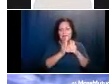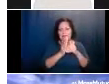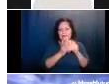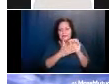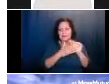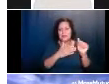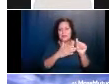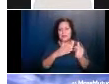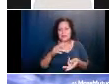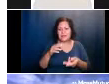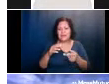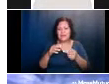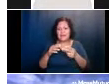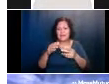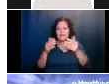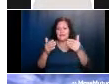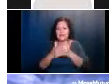to